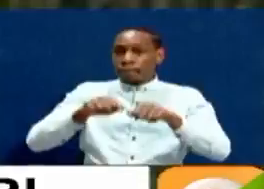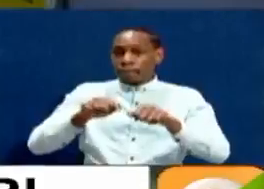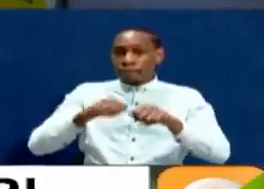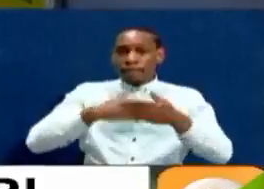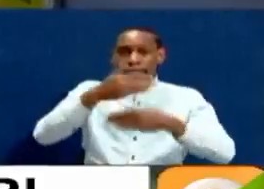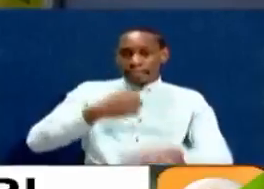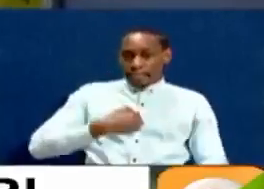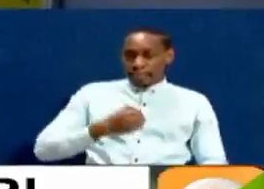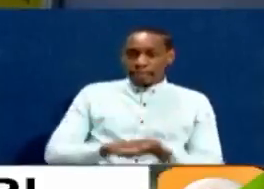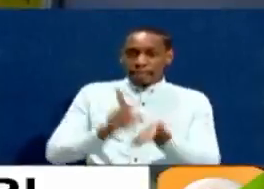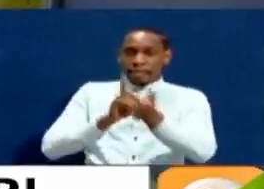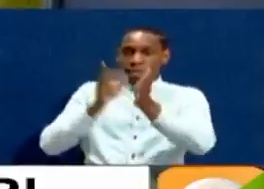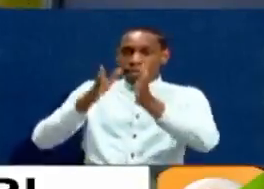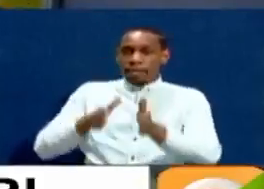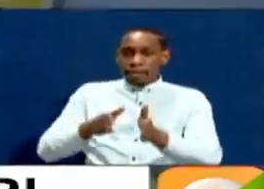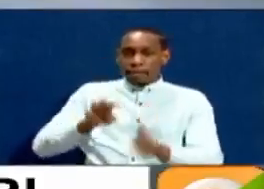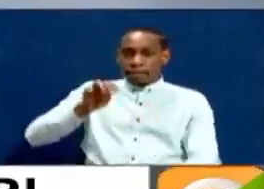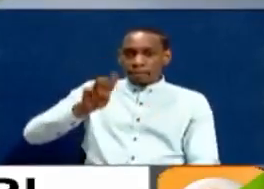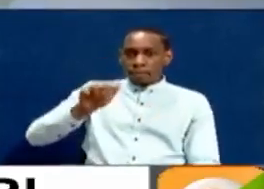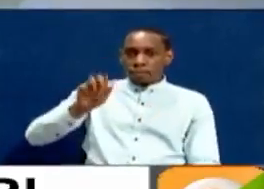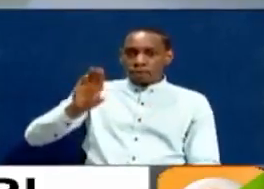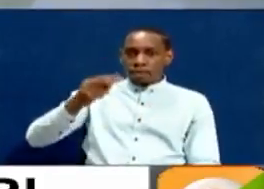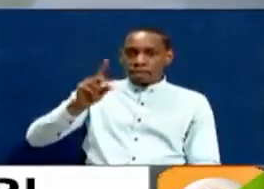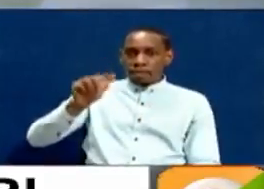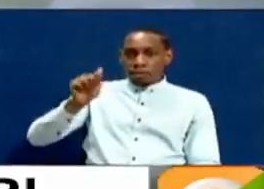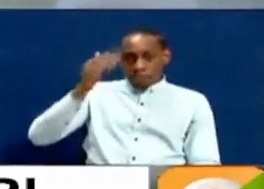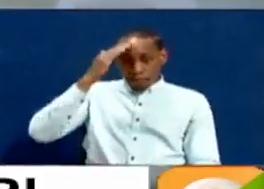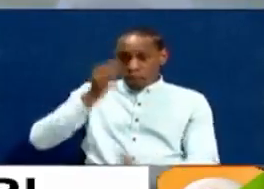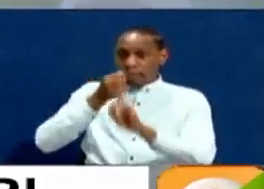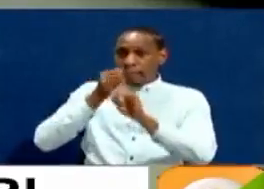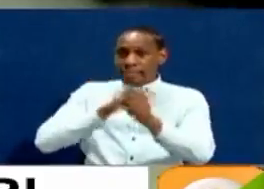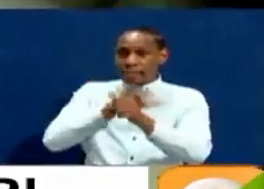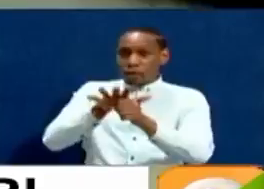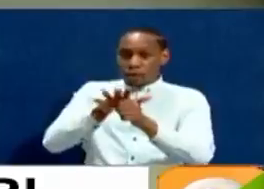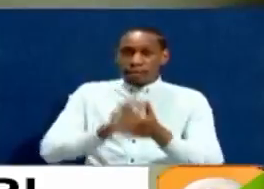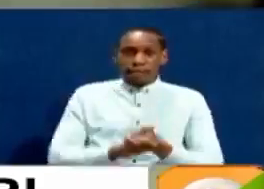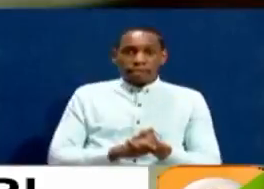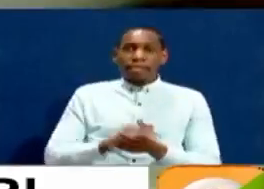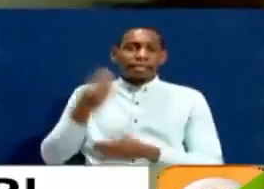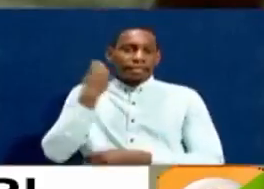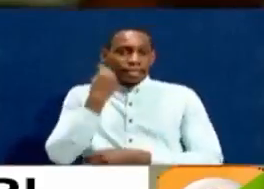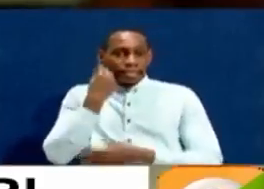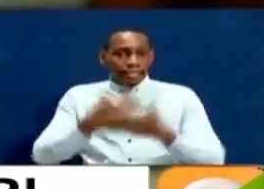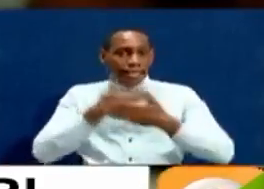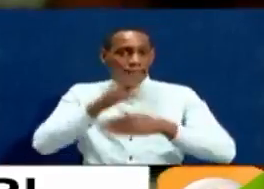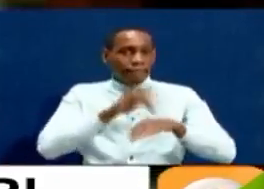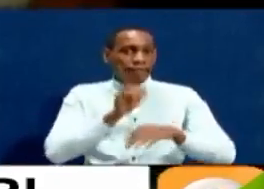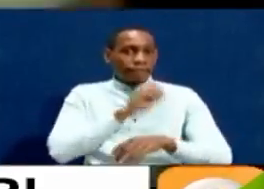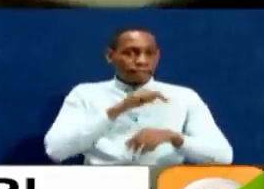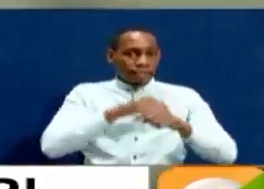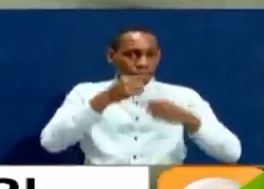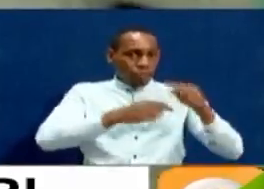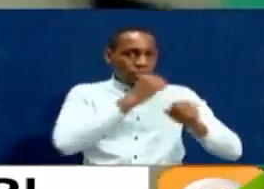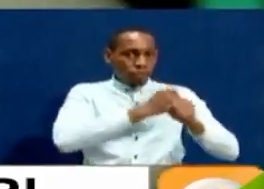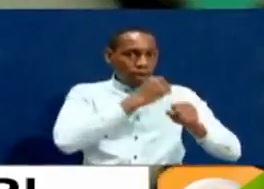me. Dr. Chibanzi Mwachonda anafahamu fika madhara ya ugonjwa wa corona. Aliugua baada ya kuambukizwa wakati